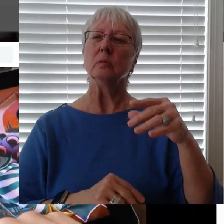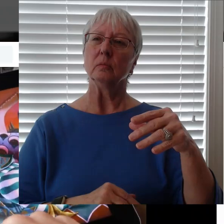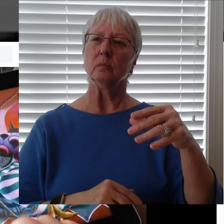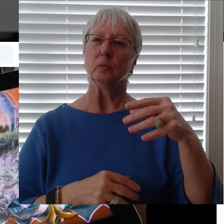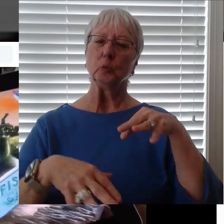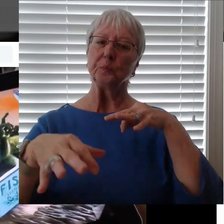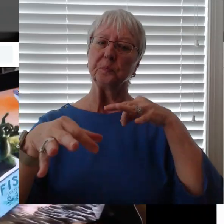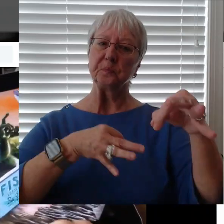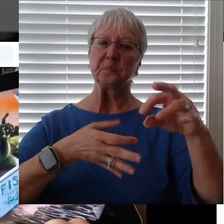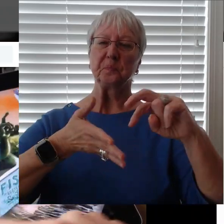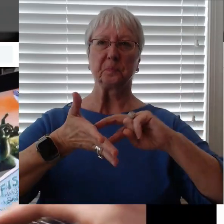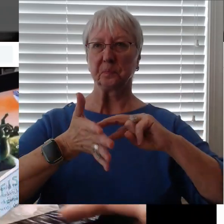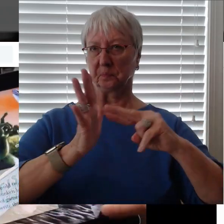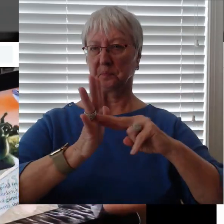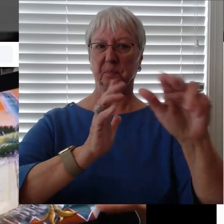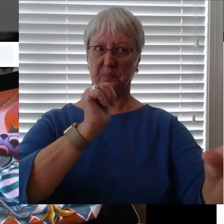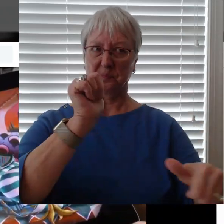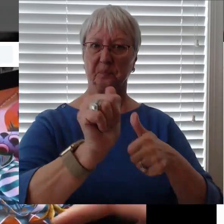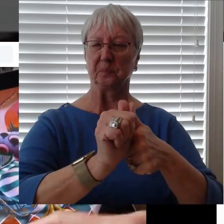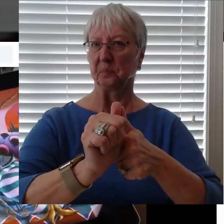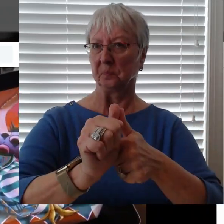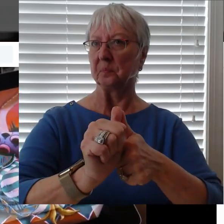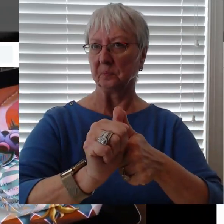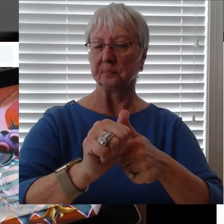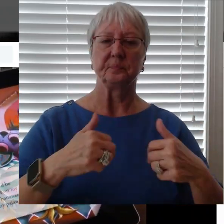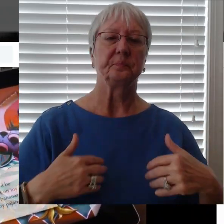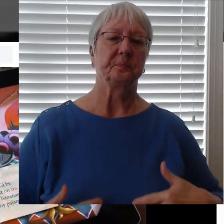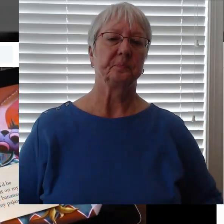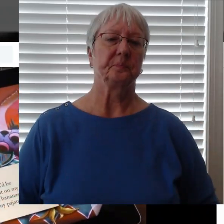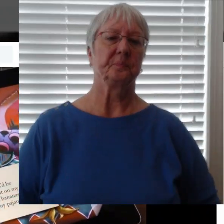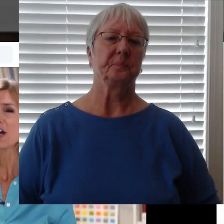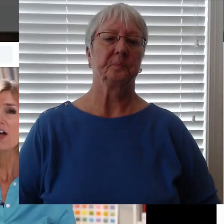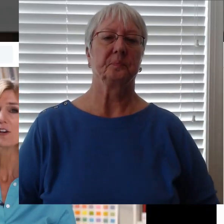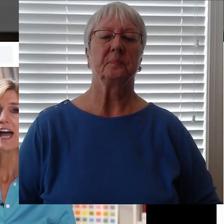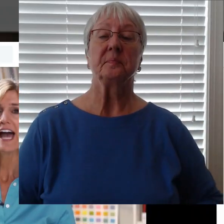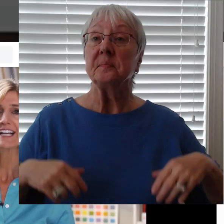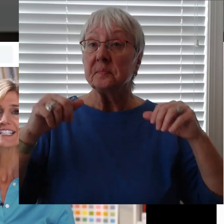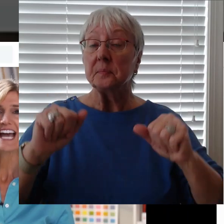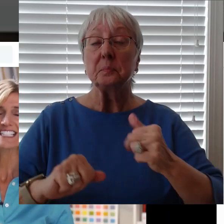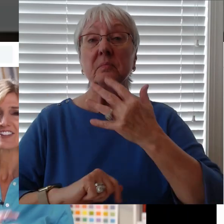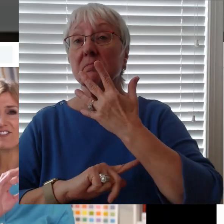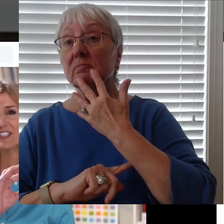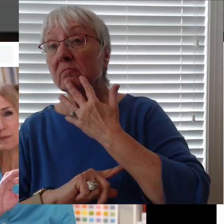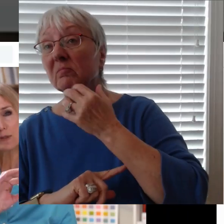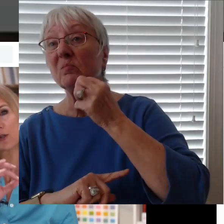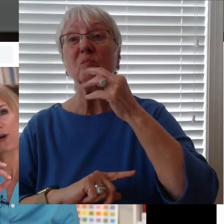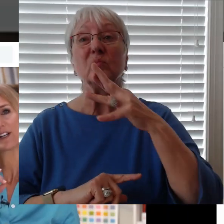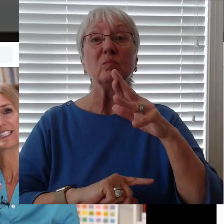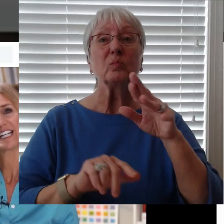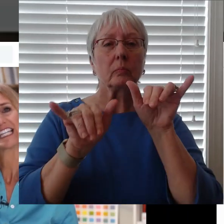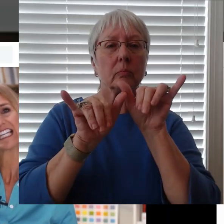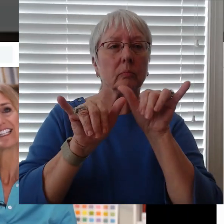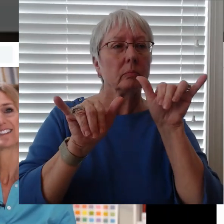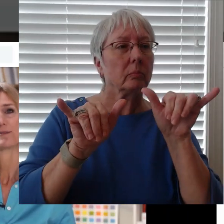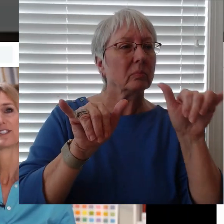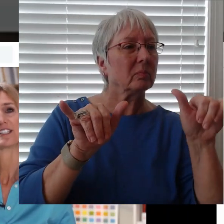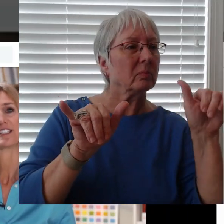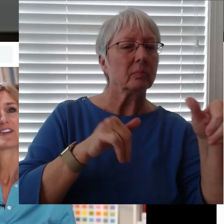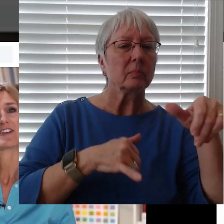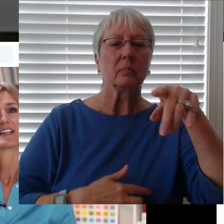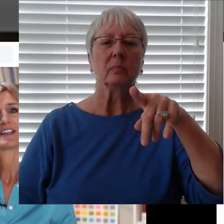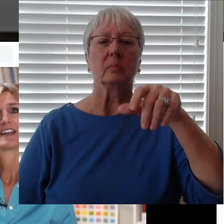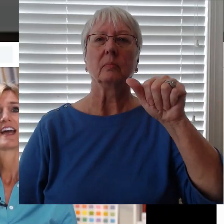as an isolated color or as a recognizable pattern. The color acts as an invisible cord tying each